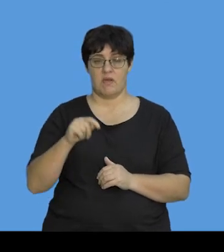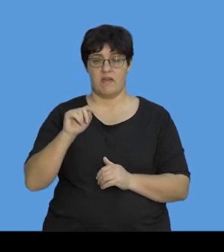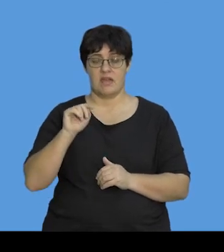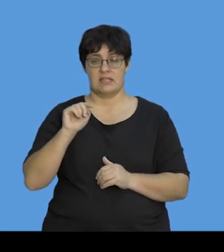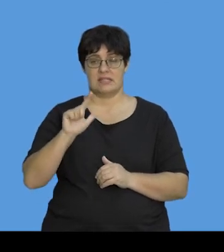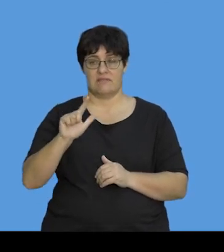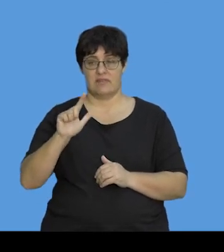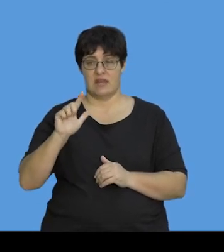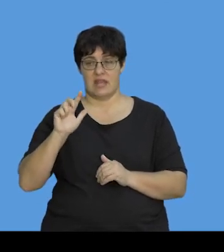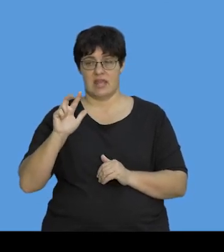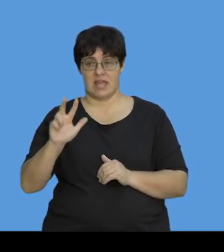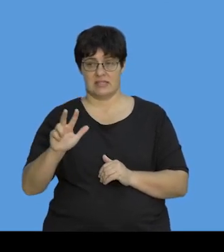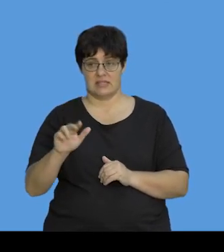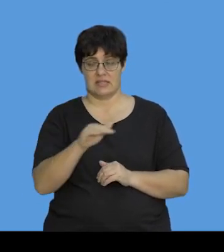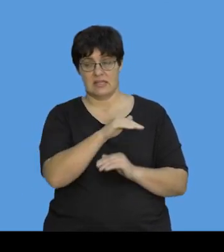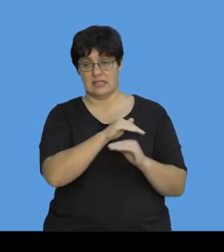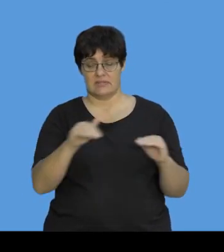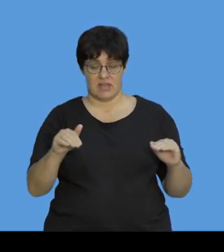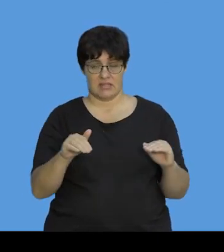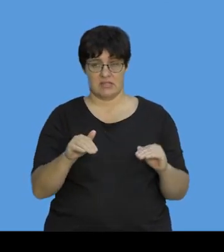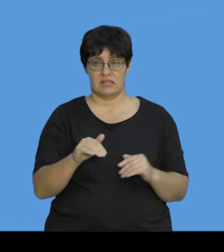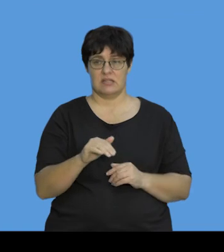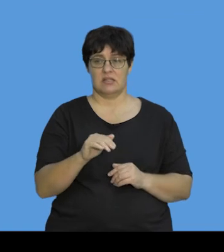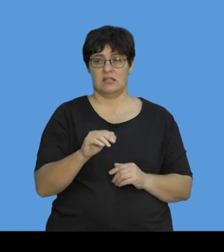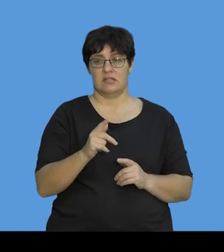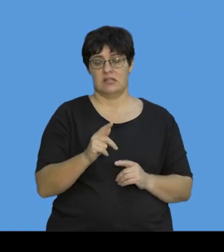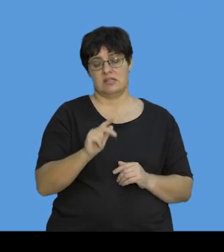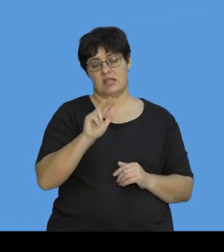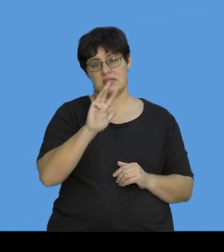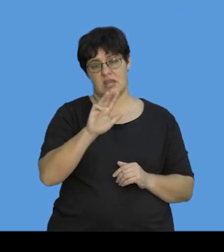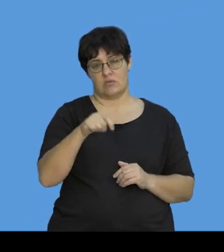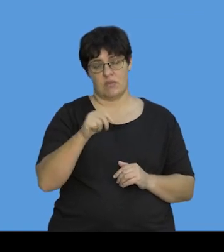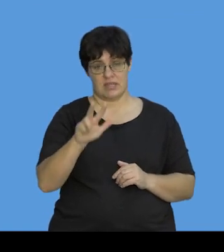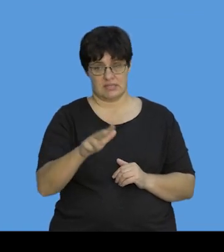33,78 divided, and 2 times 4,9 is 9,8.